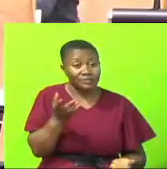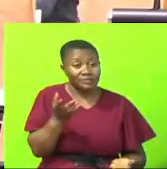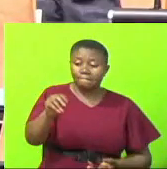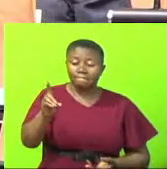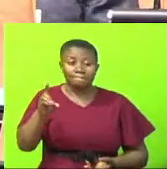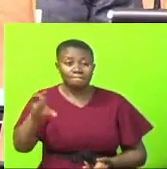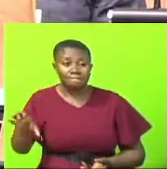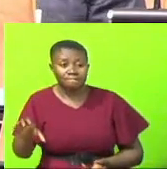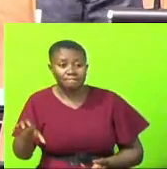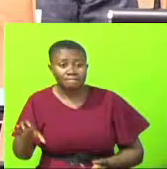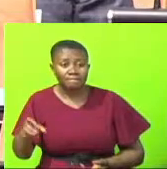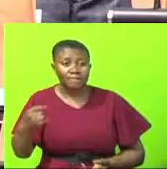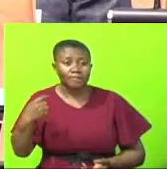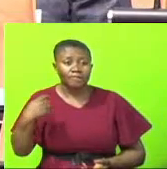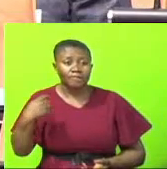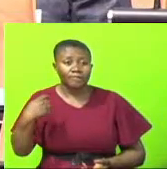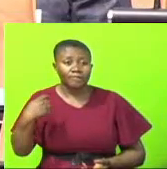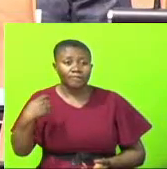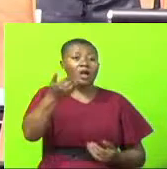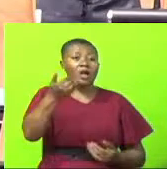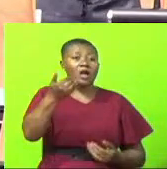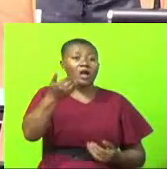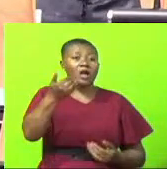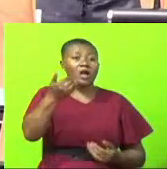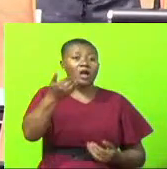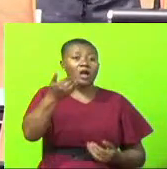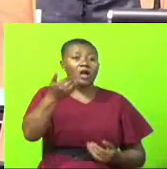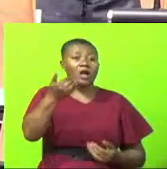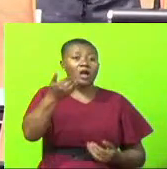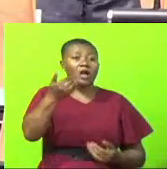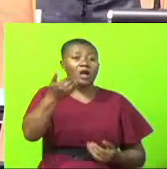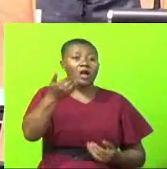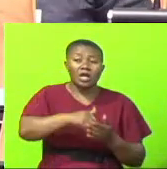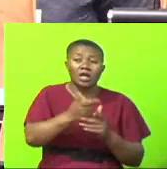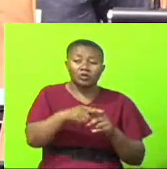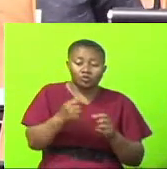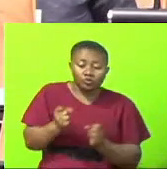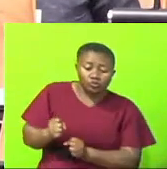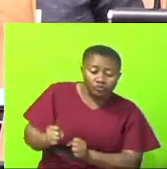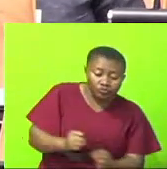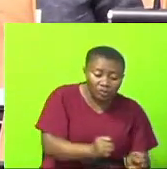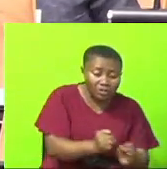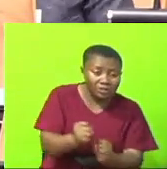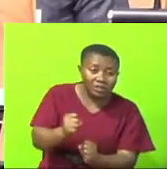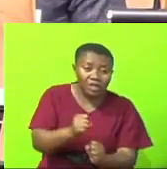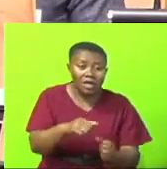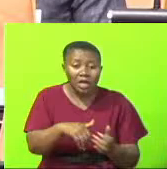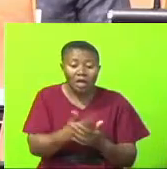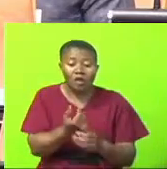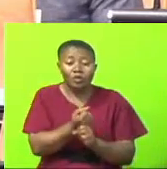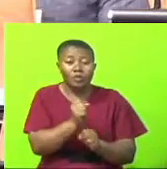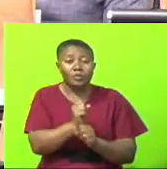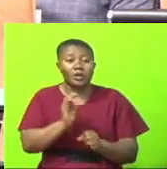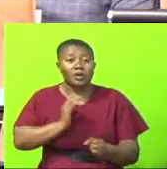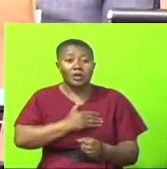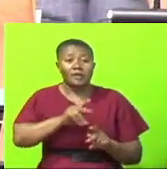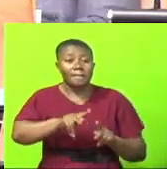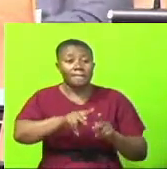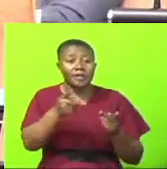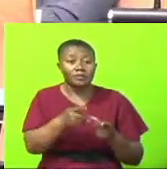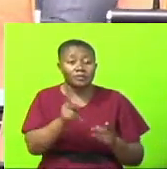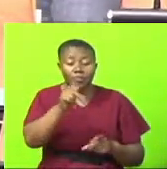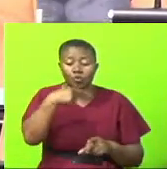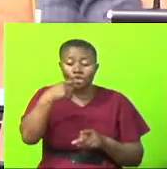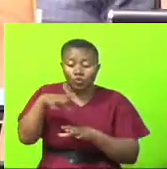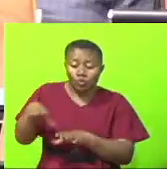we are going to have a caucus meeting to strategize on how to win the election, those who left our parties here and have filed as independent rep,